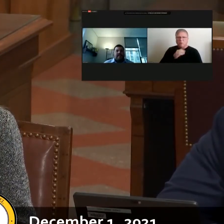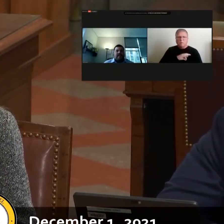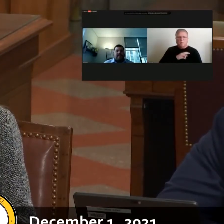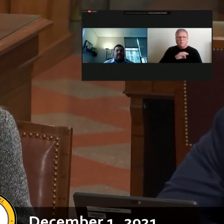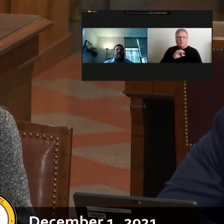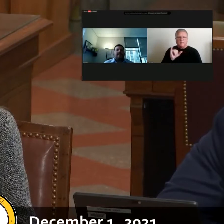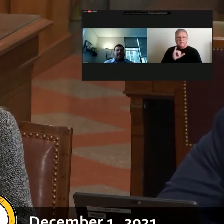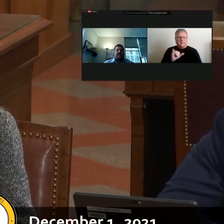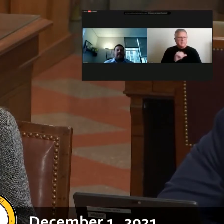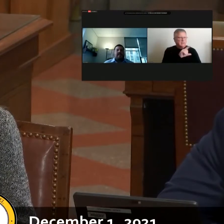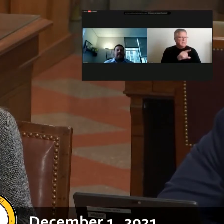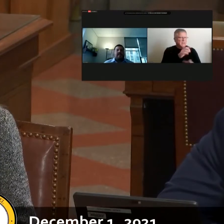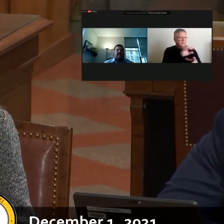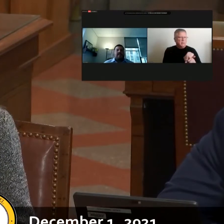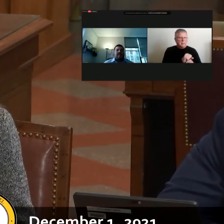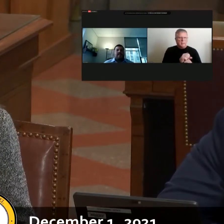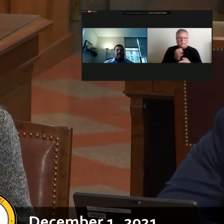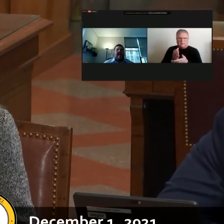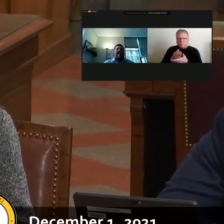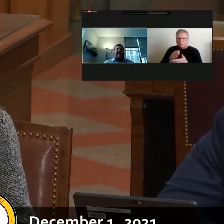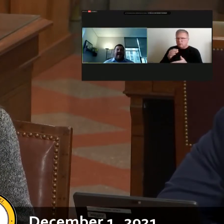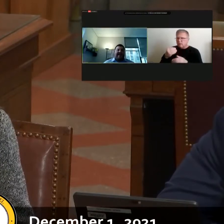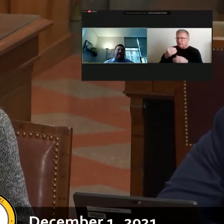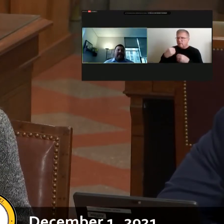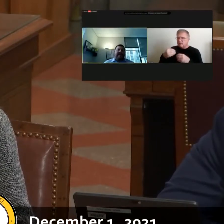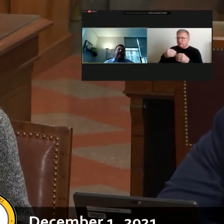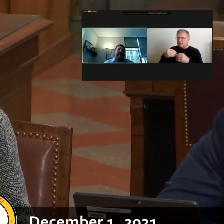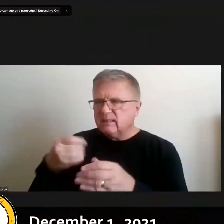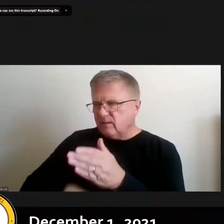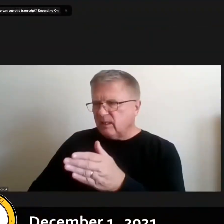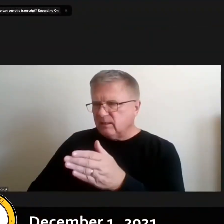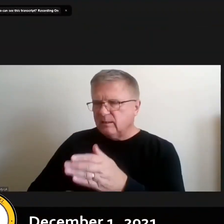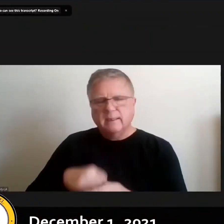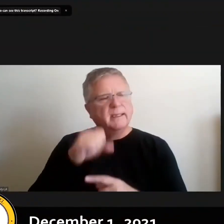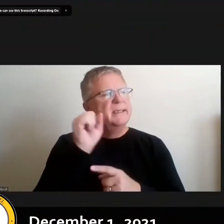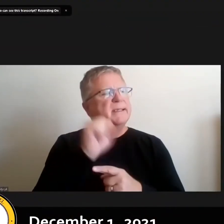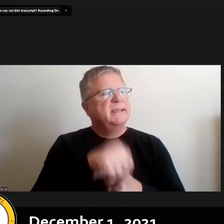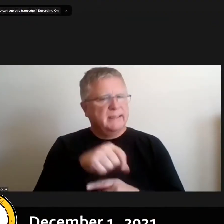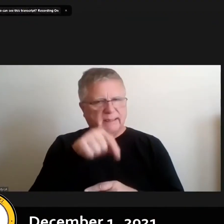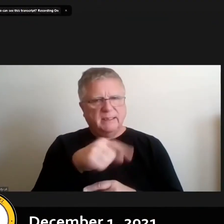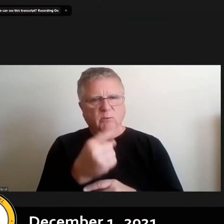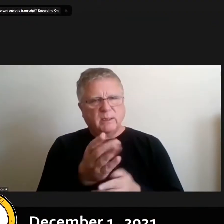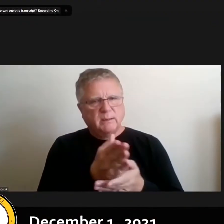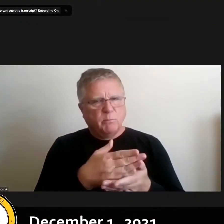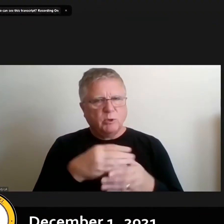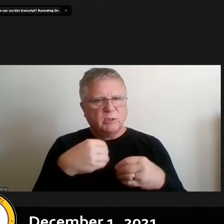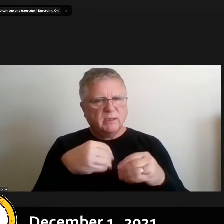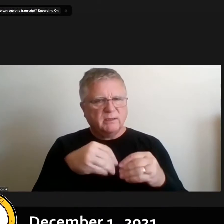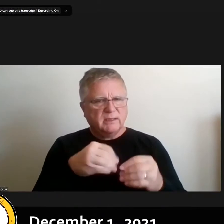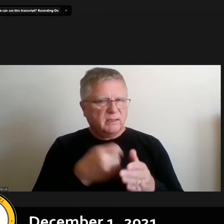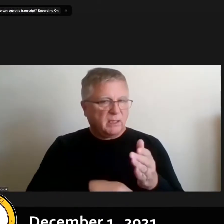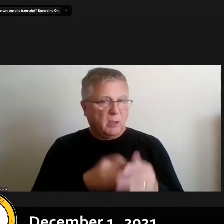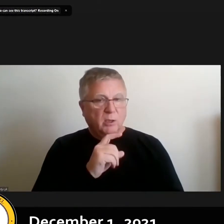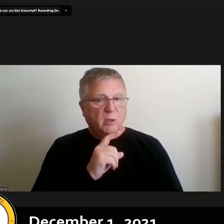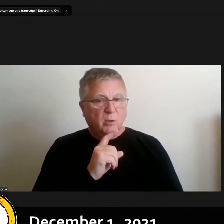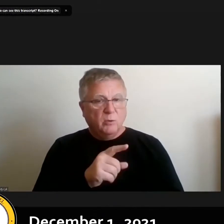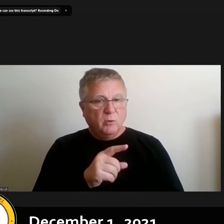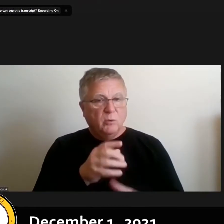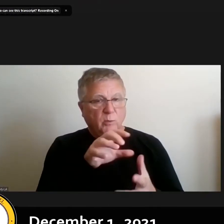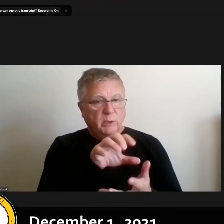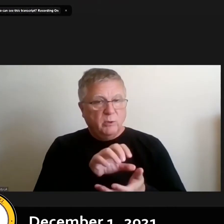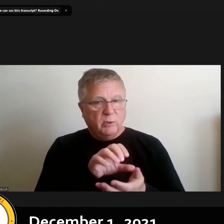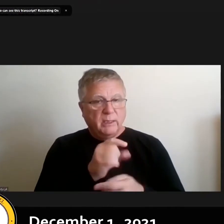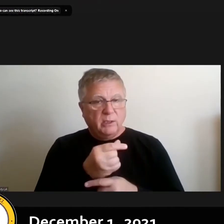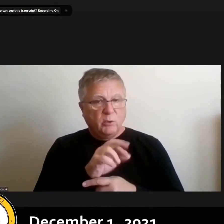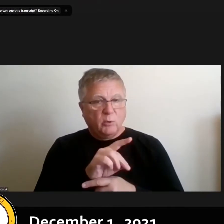it's a it's a portion of the sales tax yeah this particular one is a portion of sales tax we do get uh the grants from rad